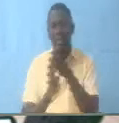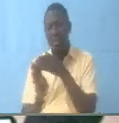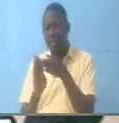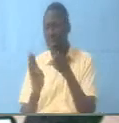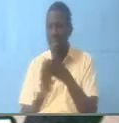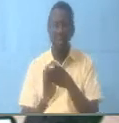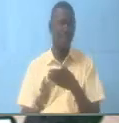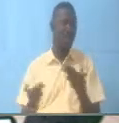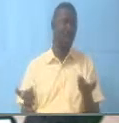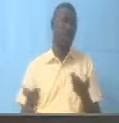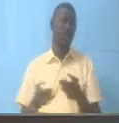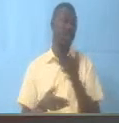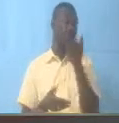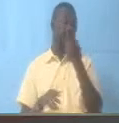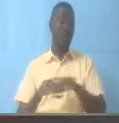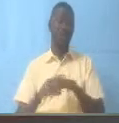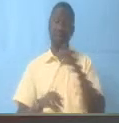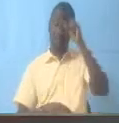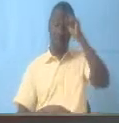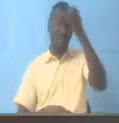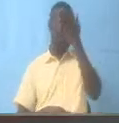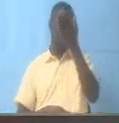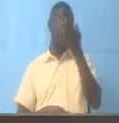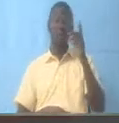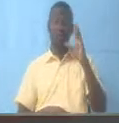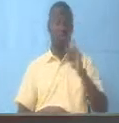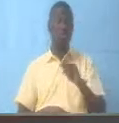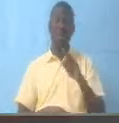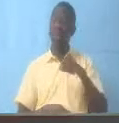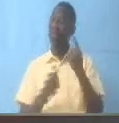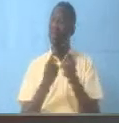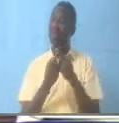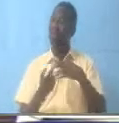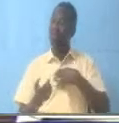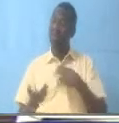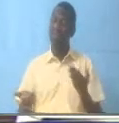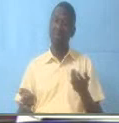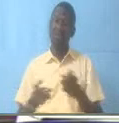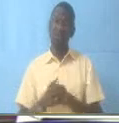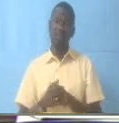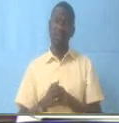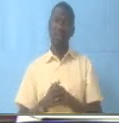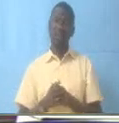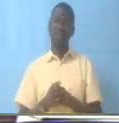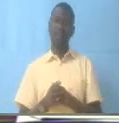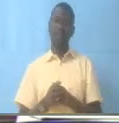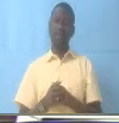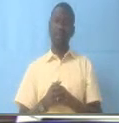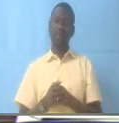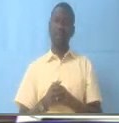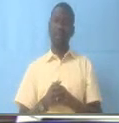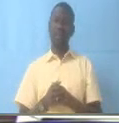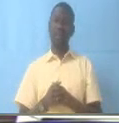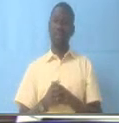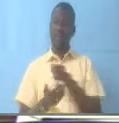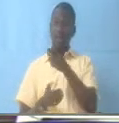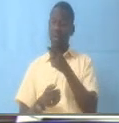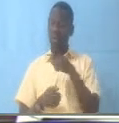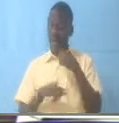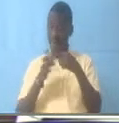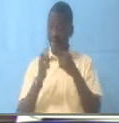président bi jamono boobu li ko neex rek loolu la def. Did you make this opinion known to the president, and did you